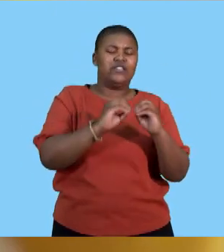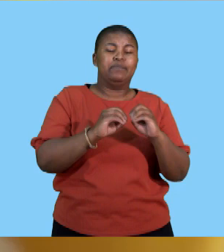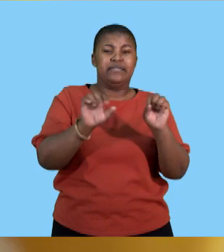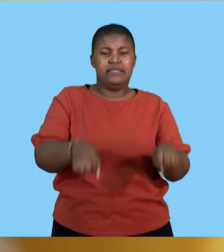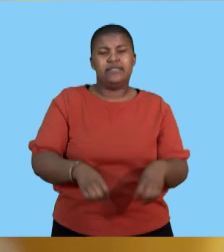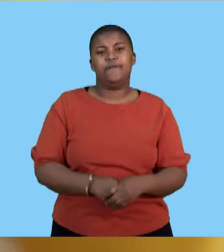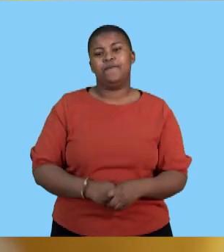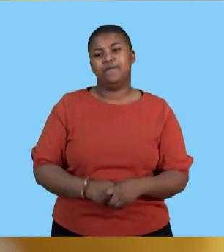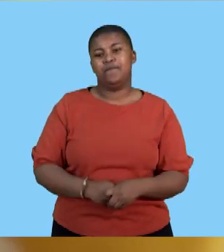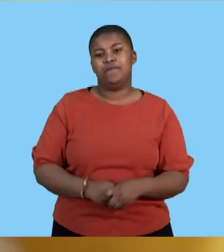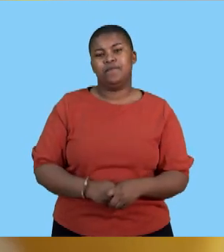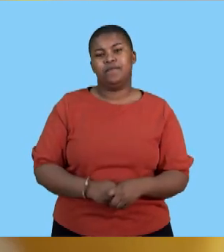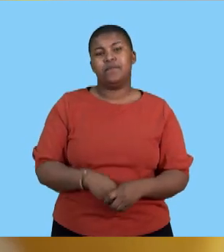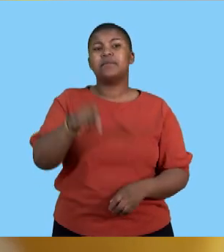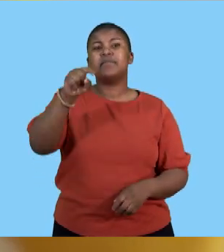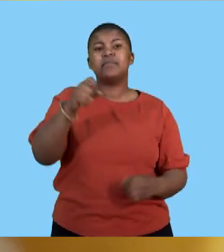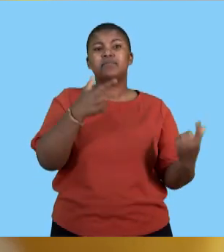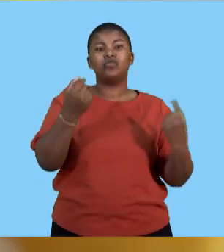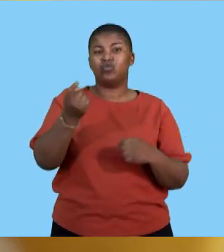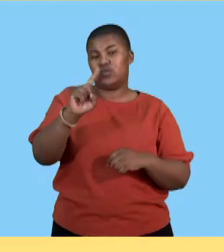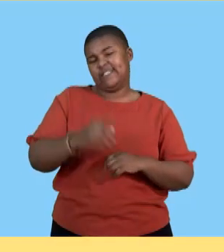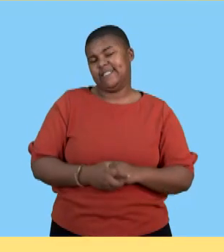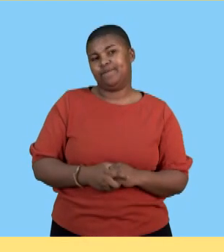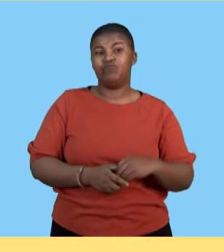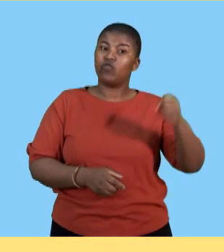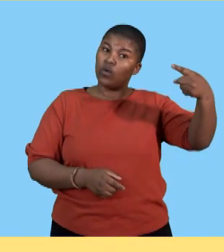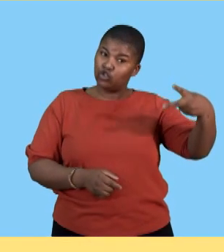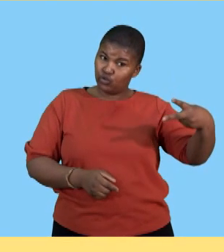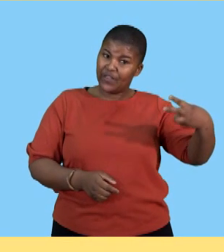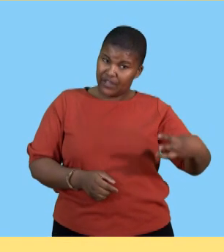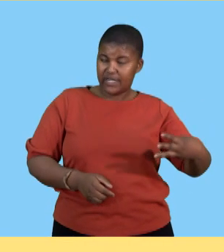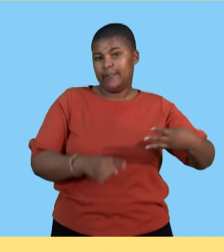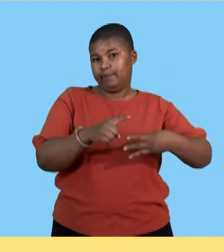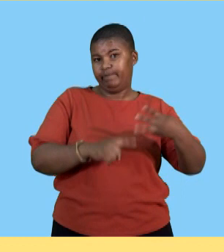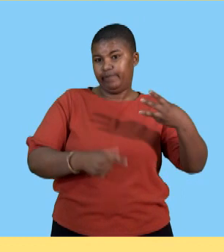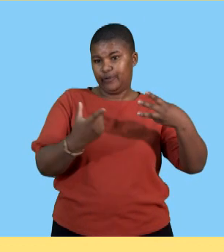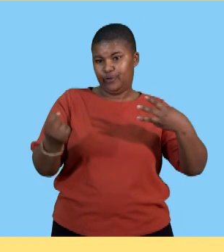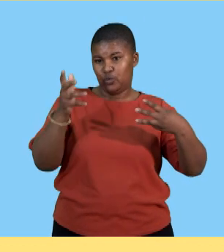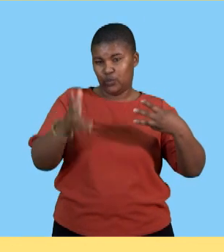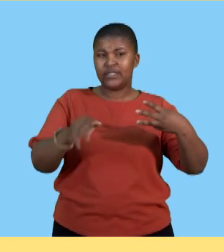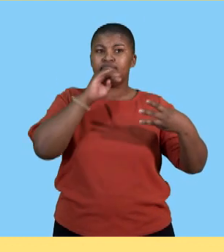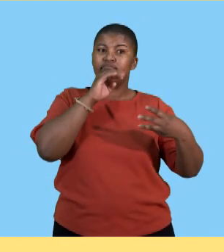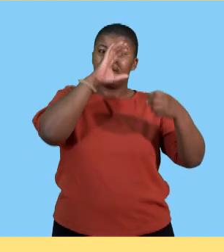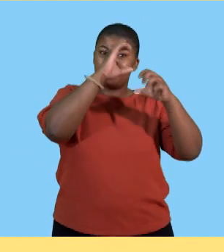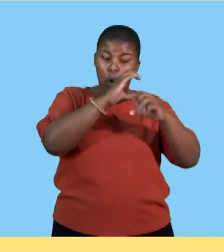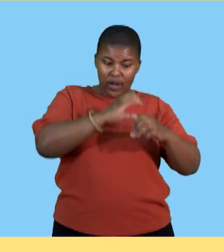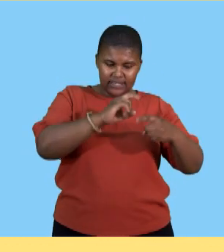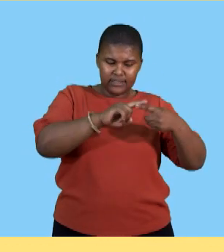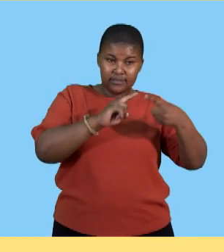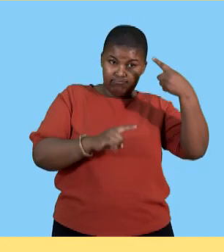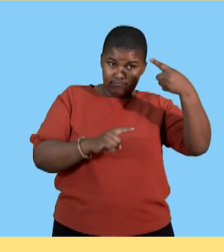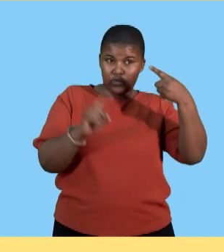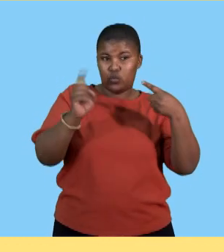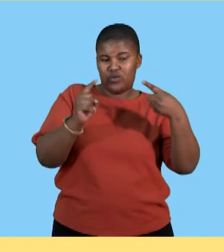interesting adjustments. And the adjustments that we'll be doing are 1, 2, and 3. So we're going